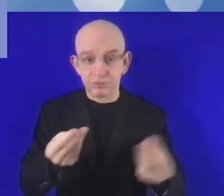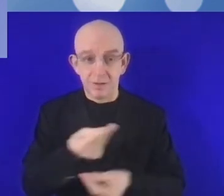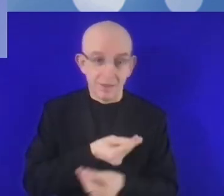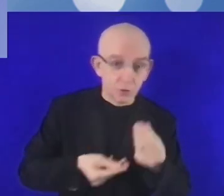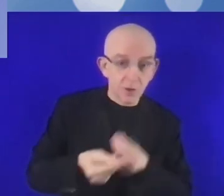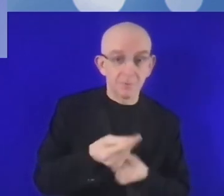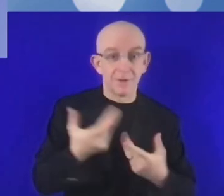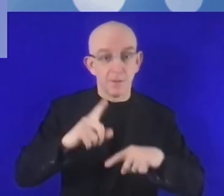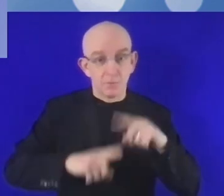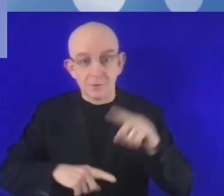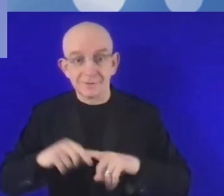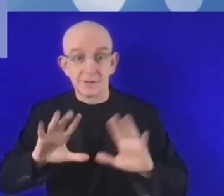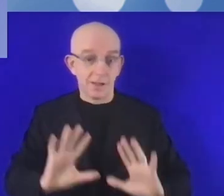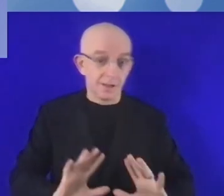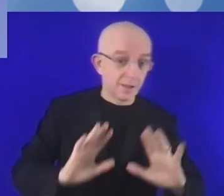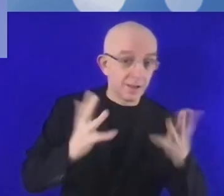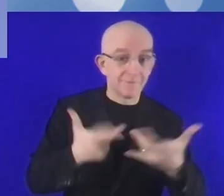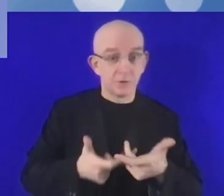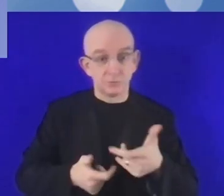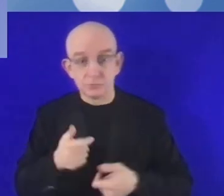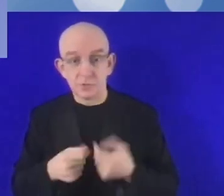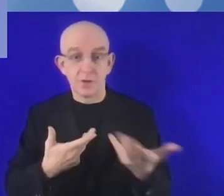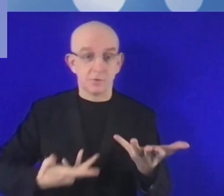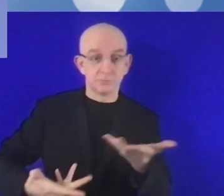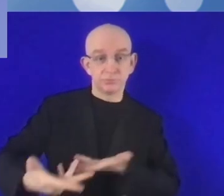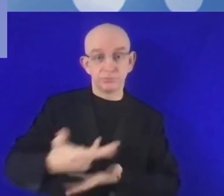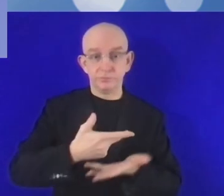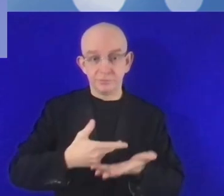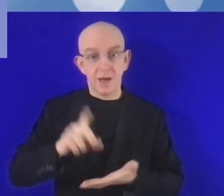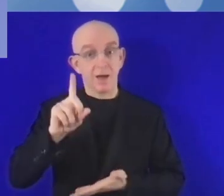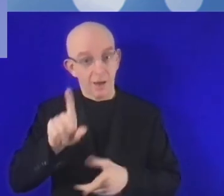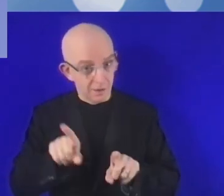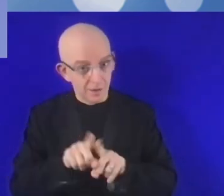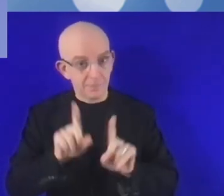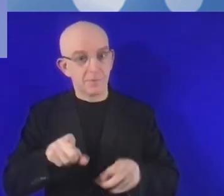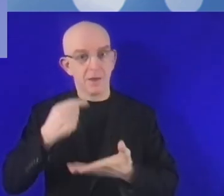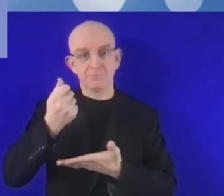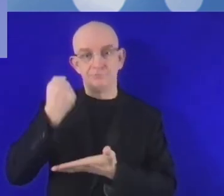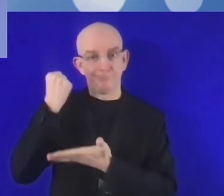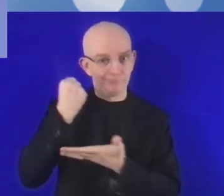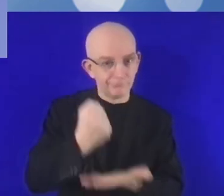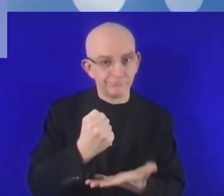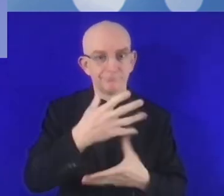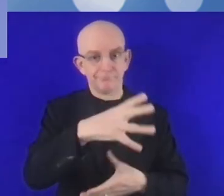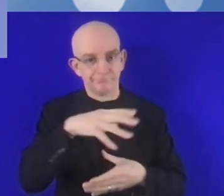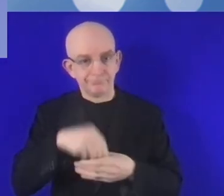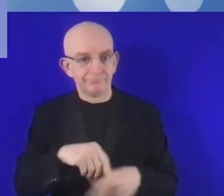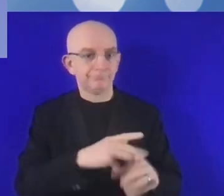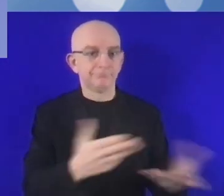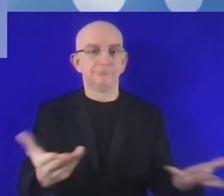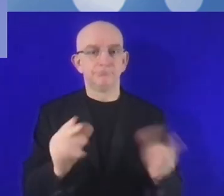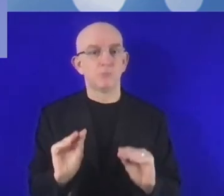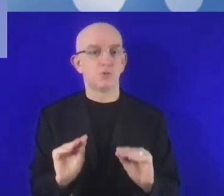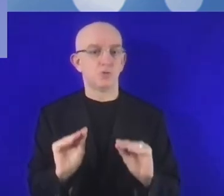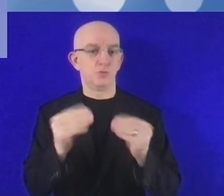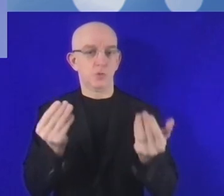generation. The organizers of IGF 2021 are aware that young internet users play